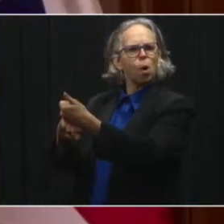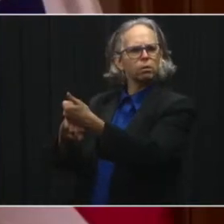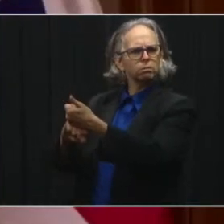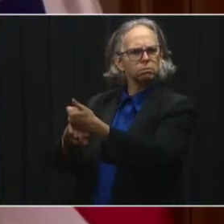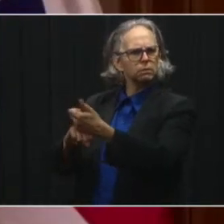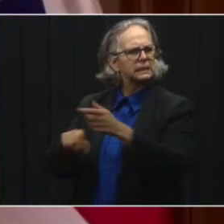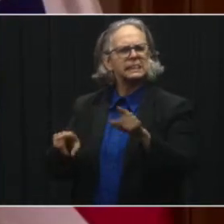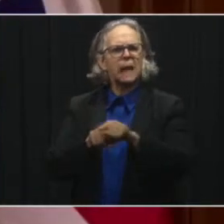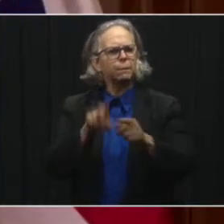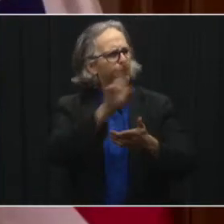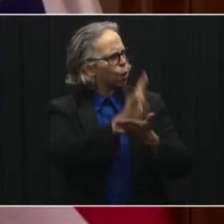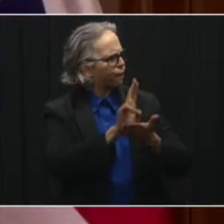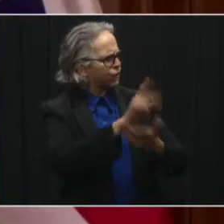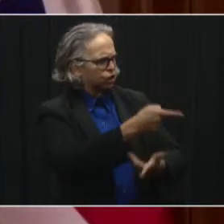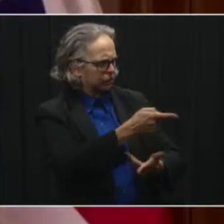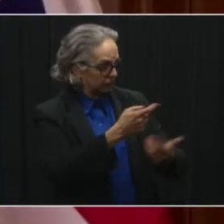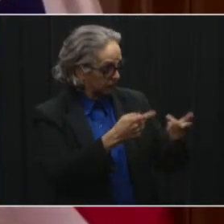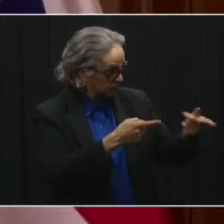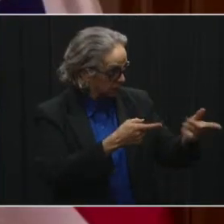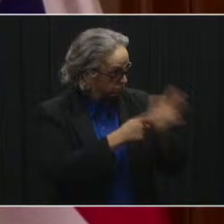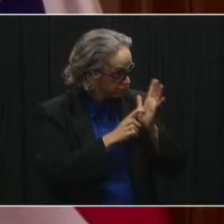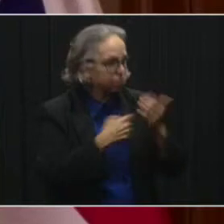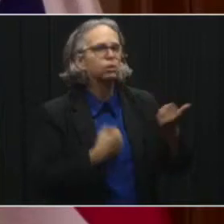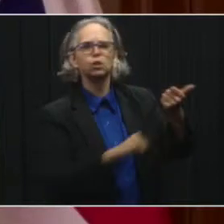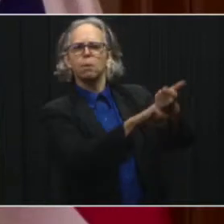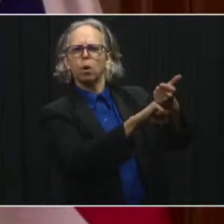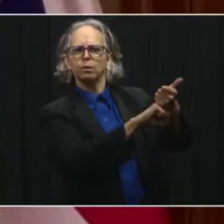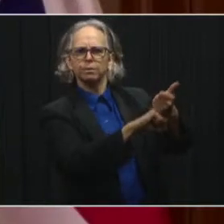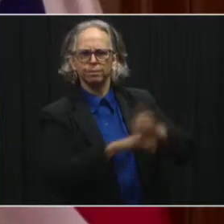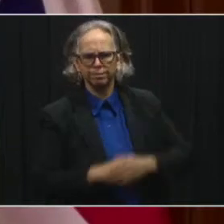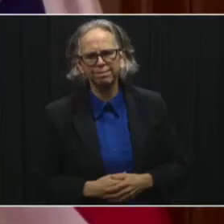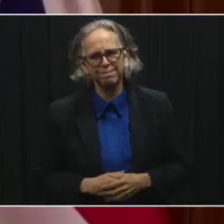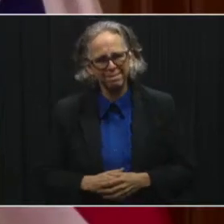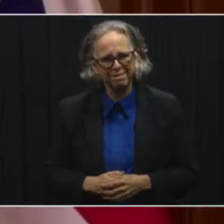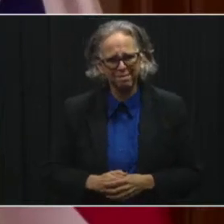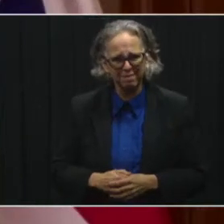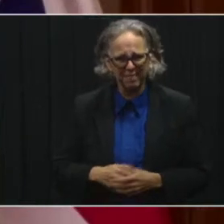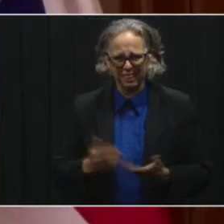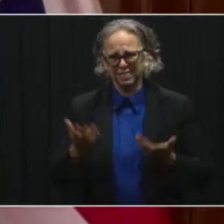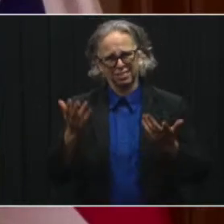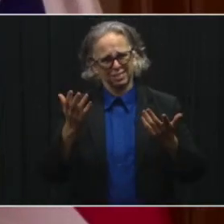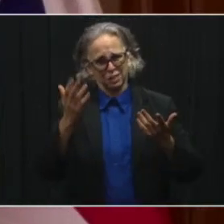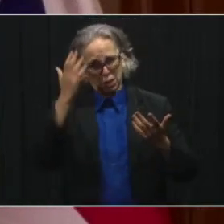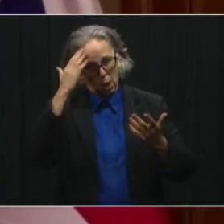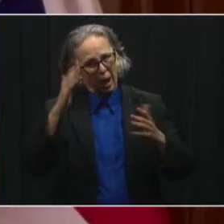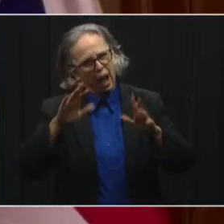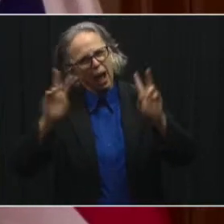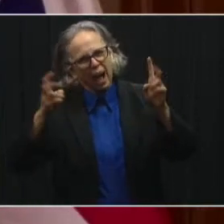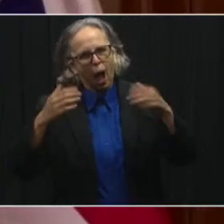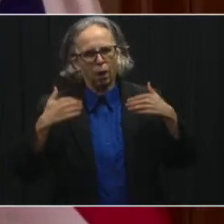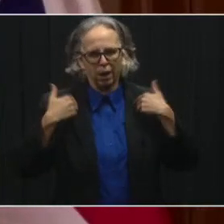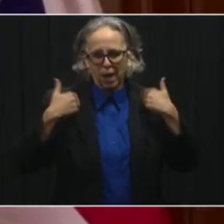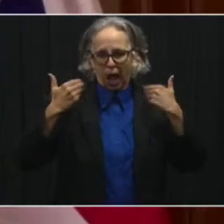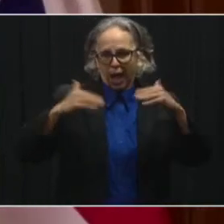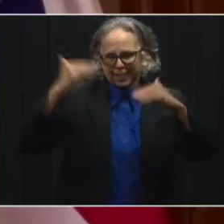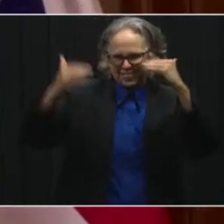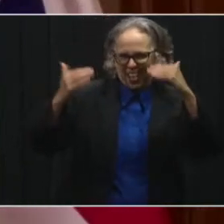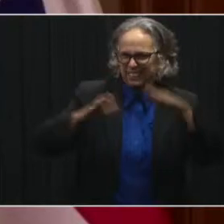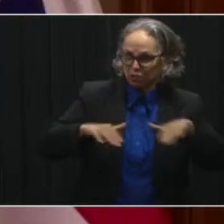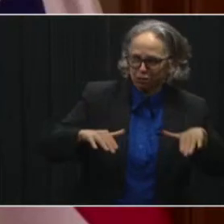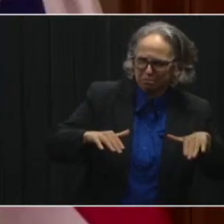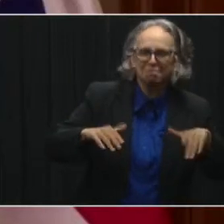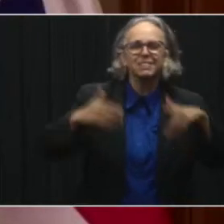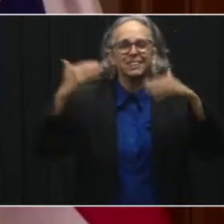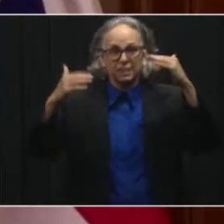We send our kids and sometimes not kids, adults, and in our case, grandkids off to college, and